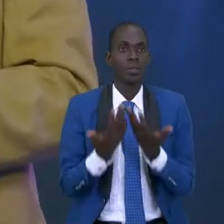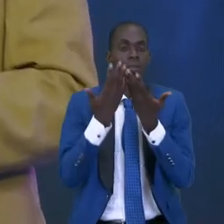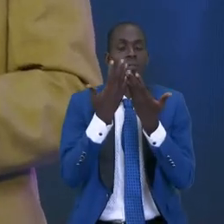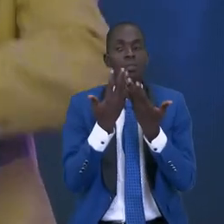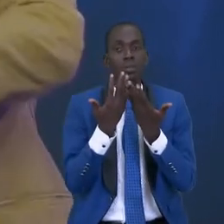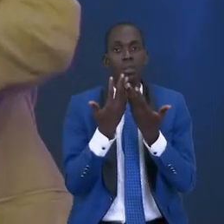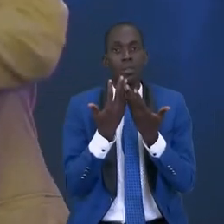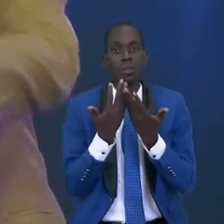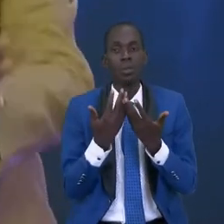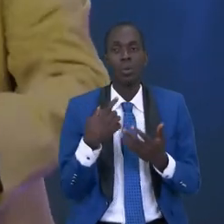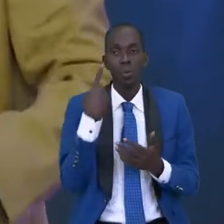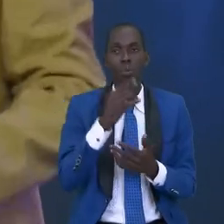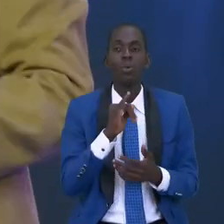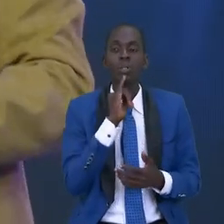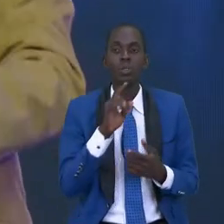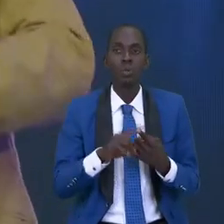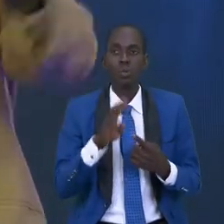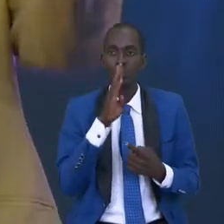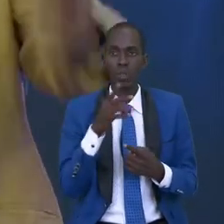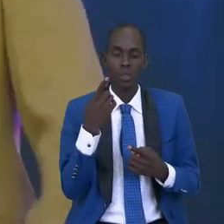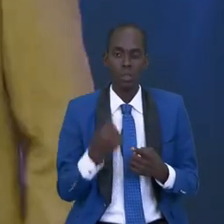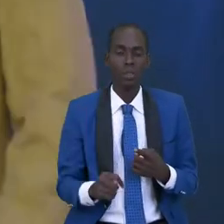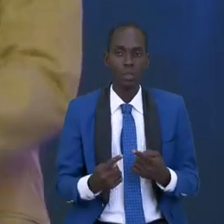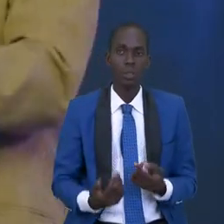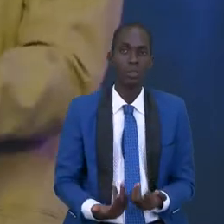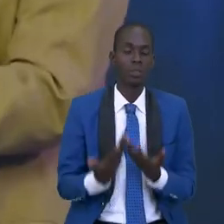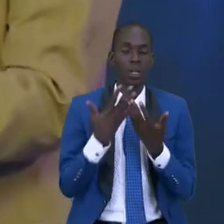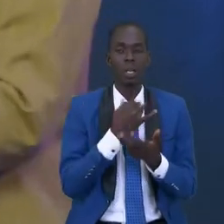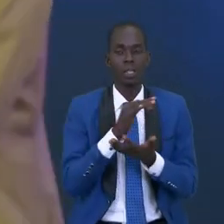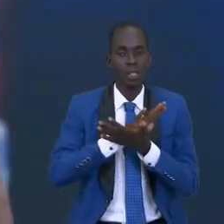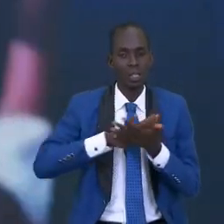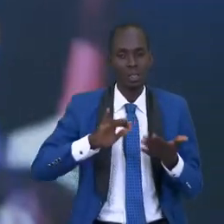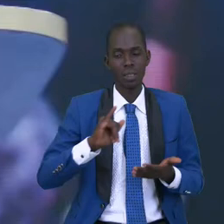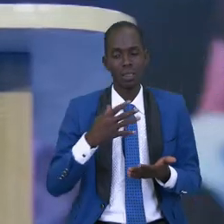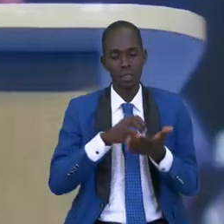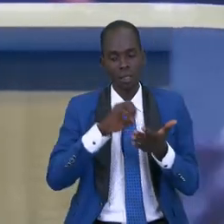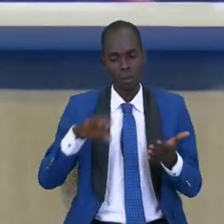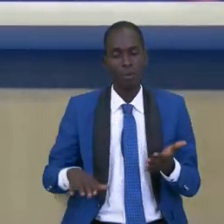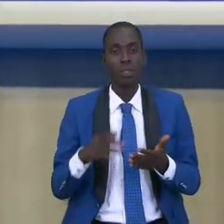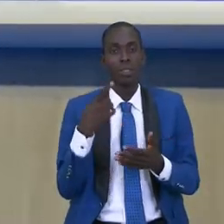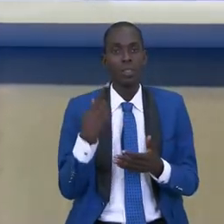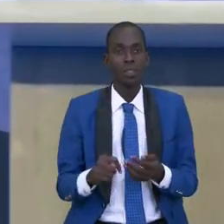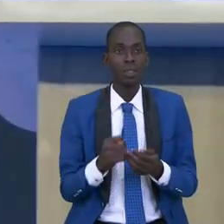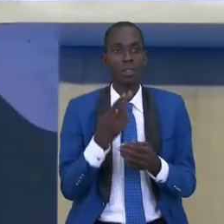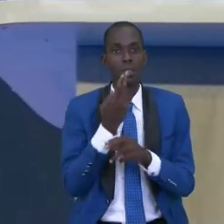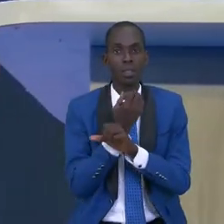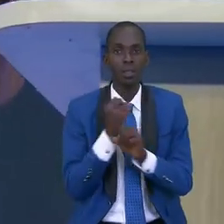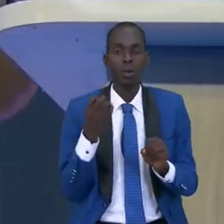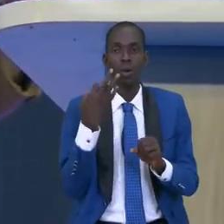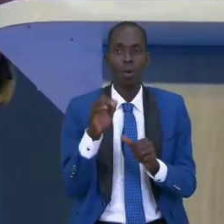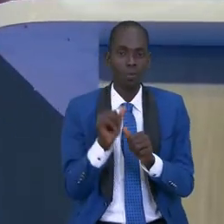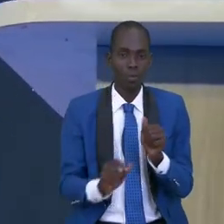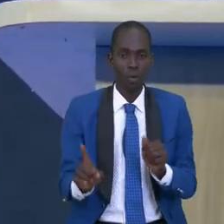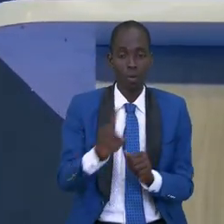atonement, who is to be the covering and the cleansing and the removal, the redemption of everyone